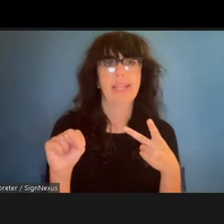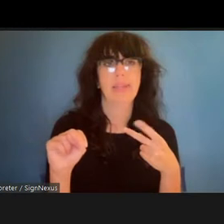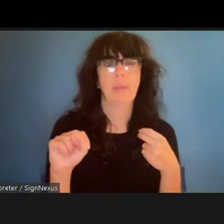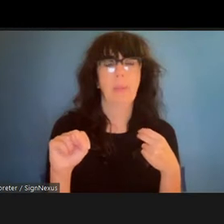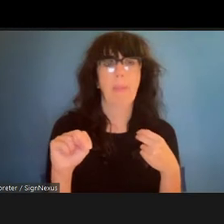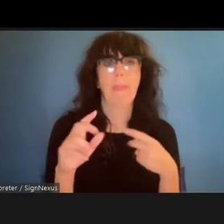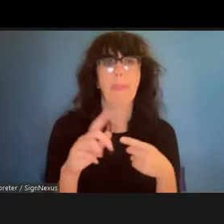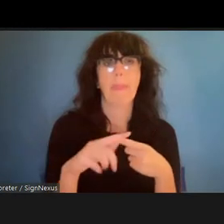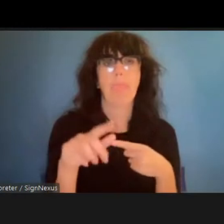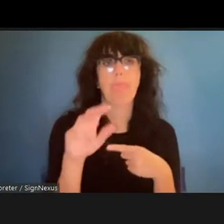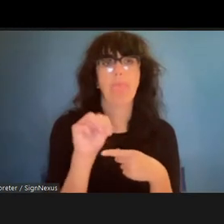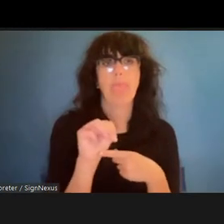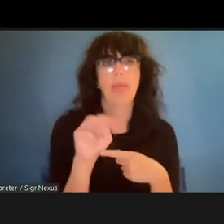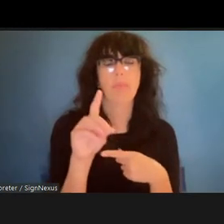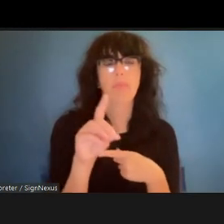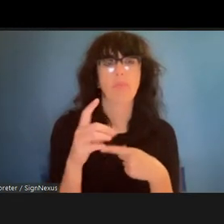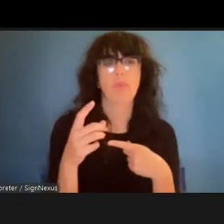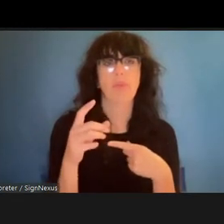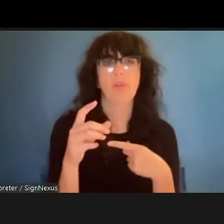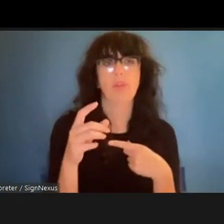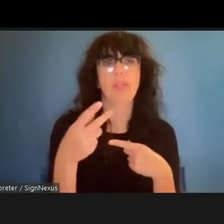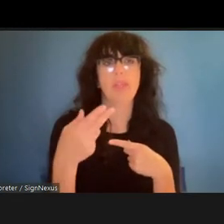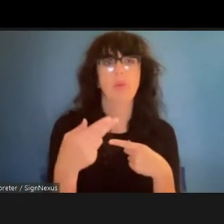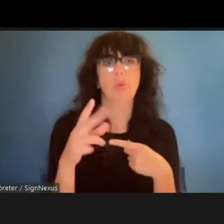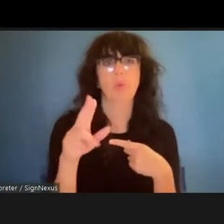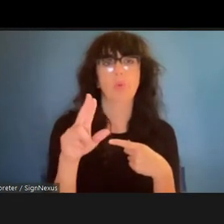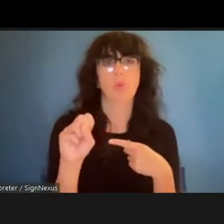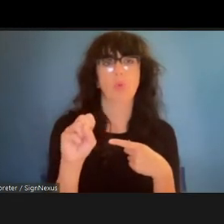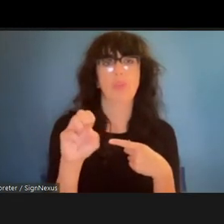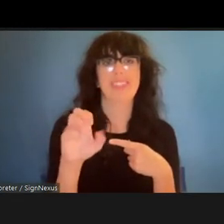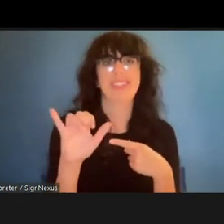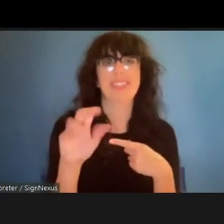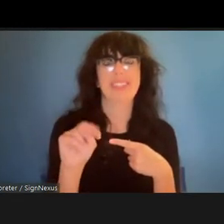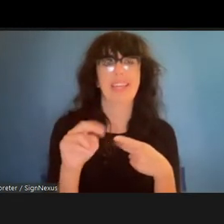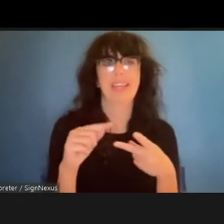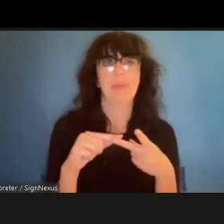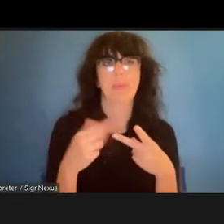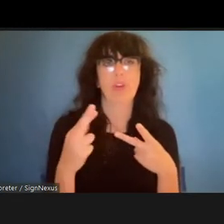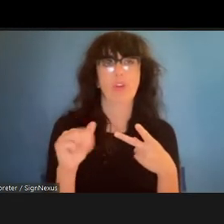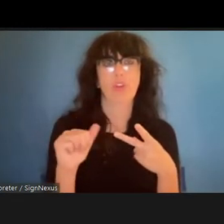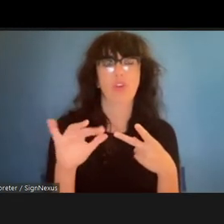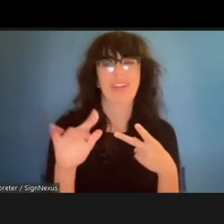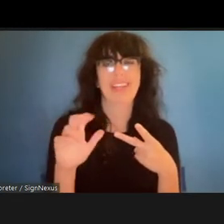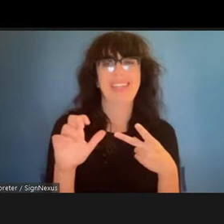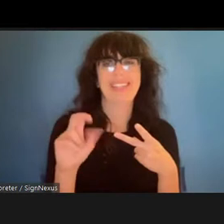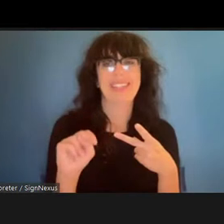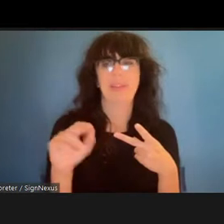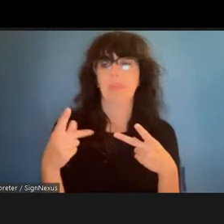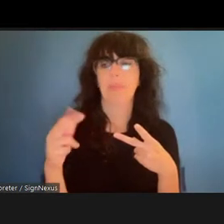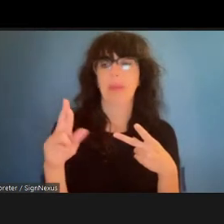the next speaker is md hussein followed by grayson paris